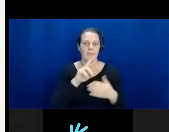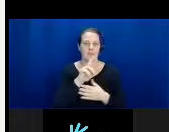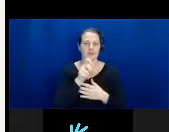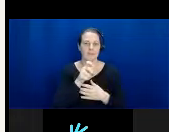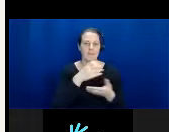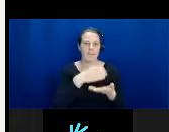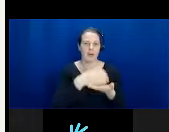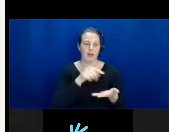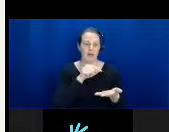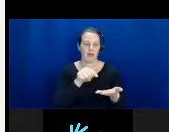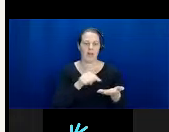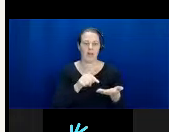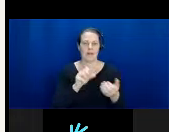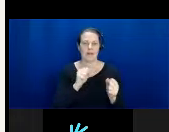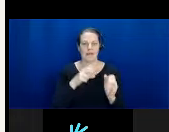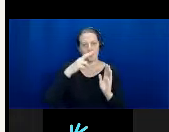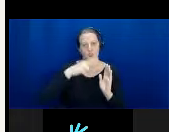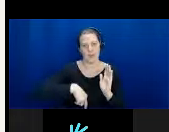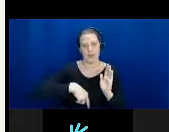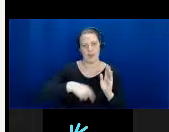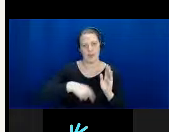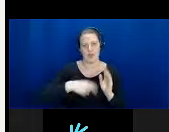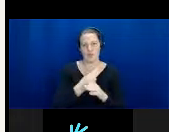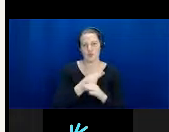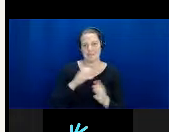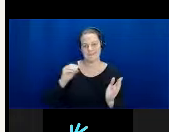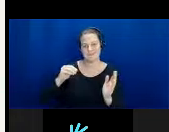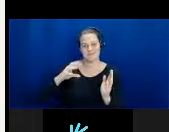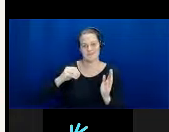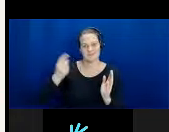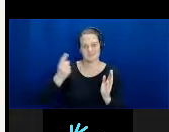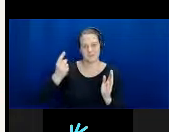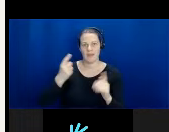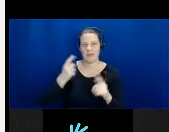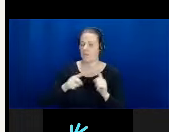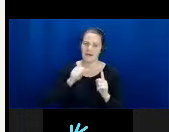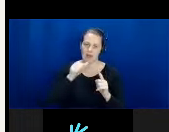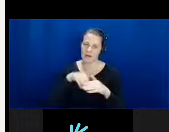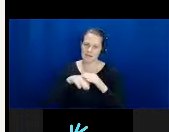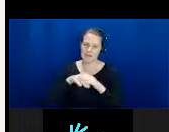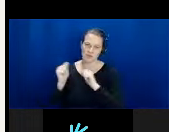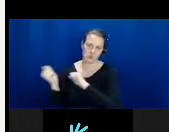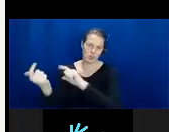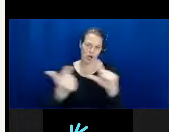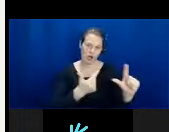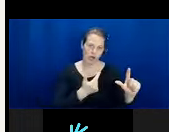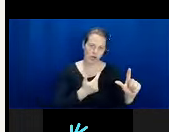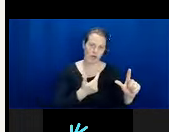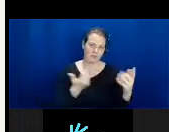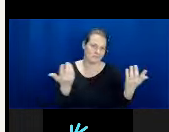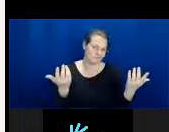bottles read to them using a device, but I'm not sure this is accessible to everyone or they're not aware of